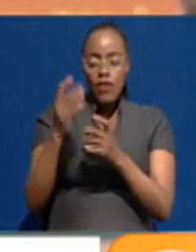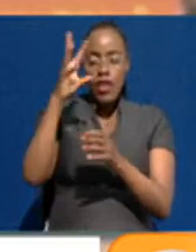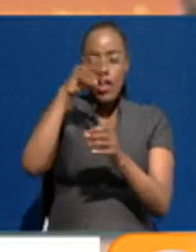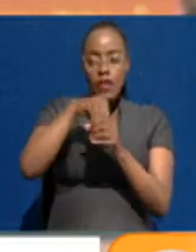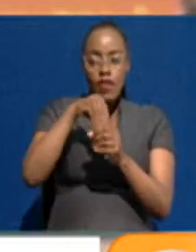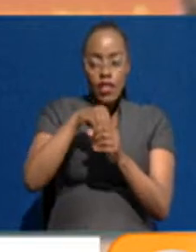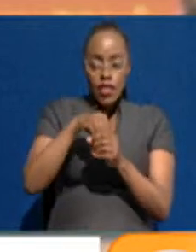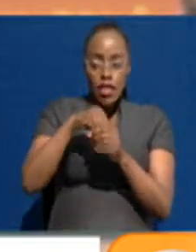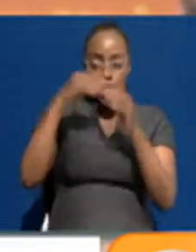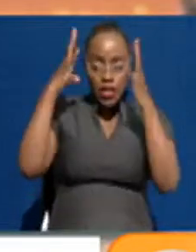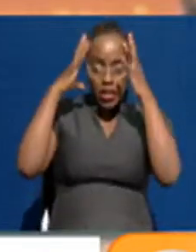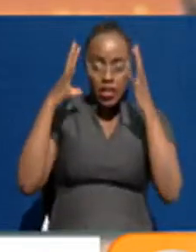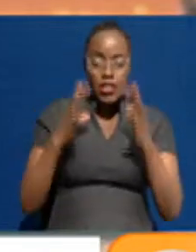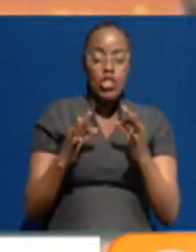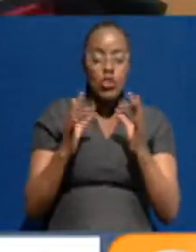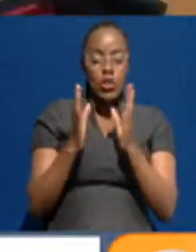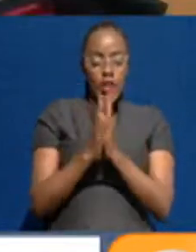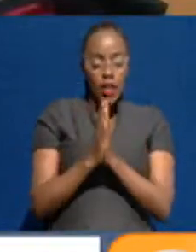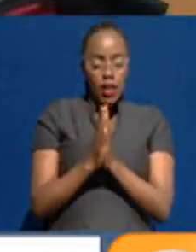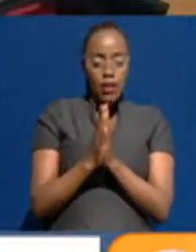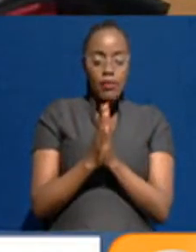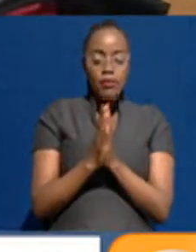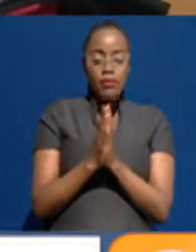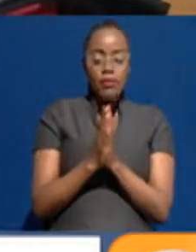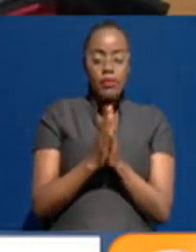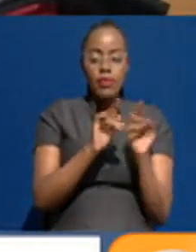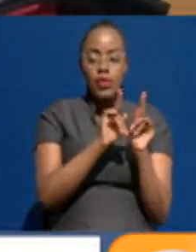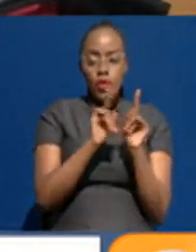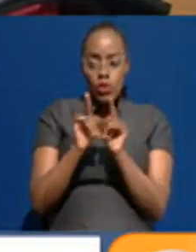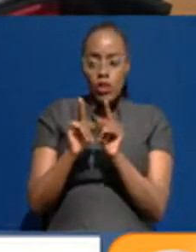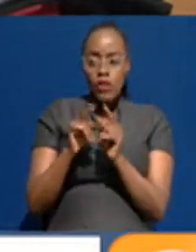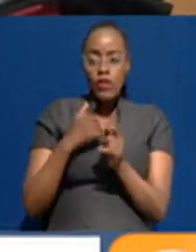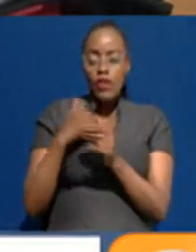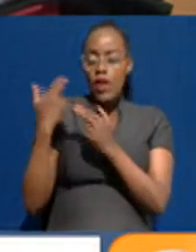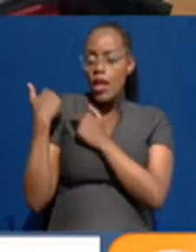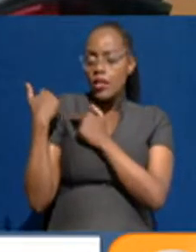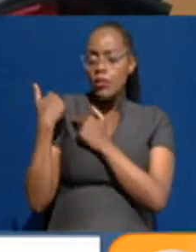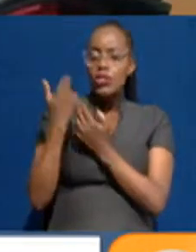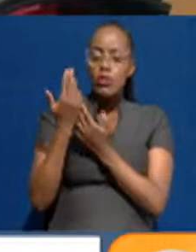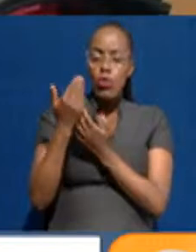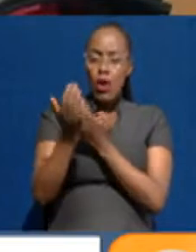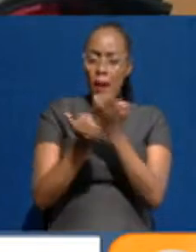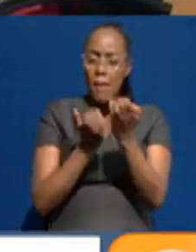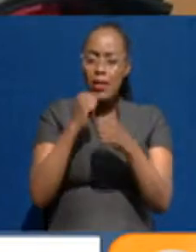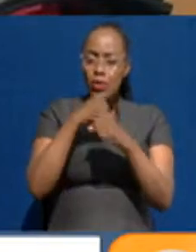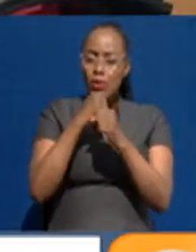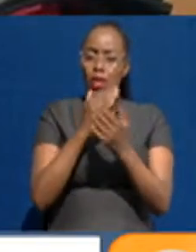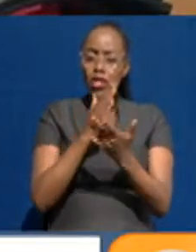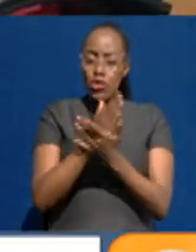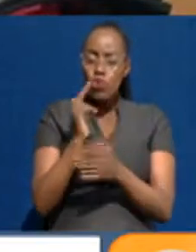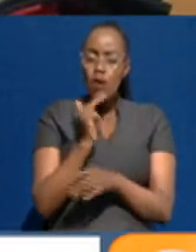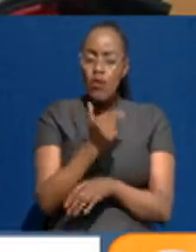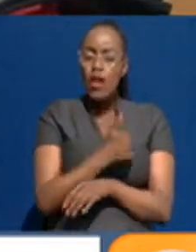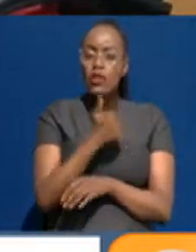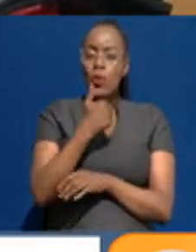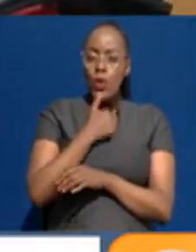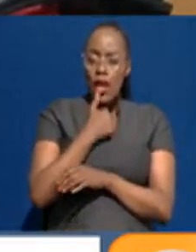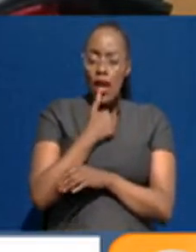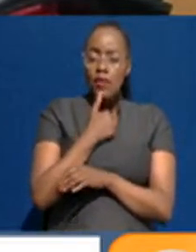investing decisions. We call it responsible business, ensuring that we are